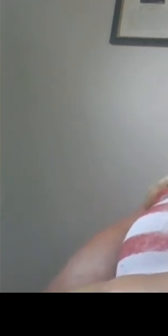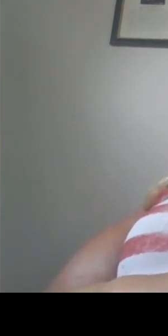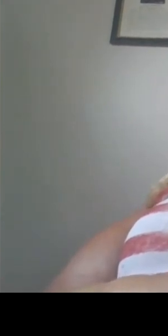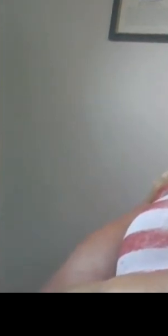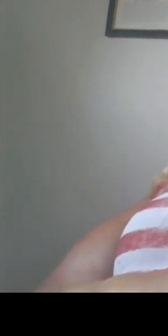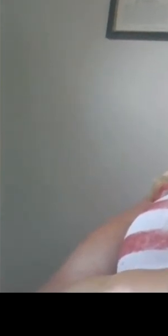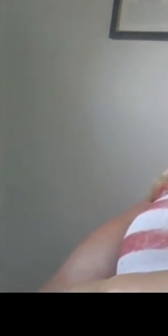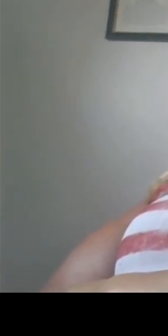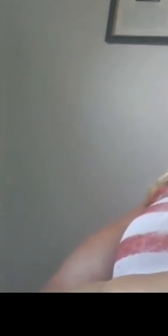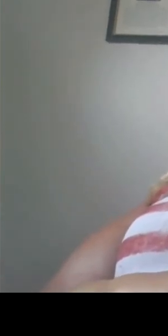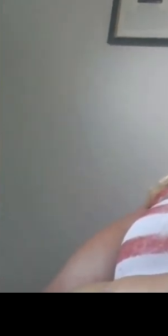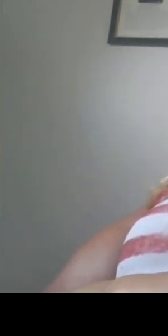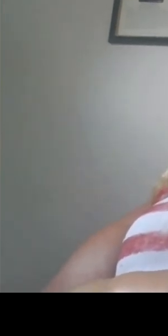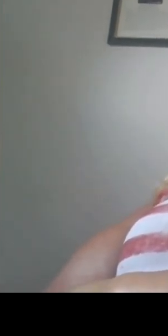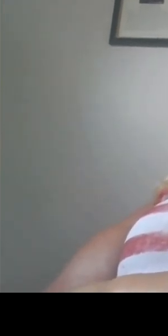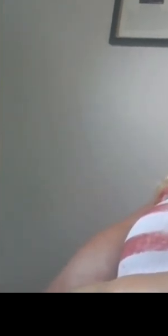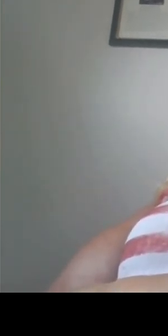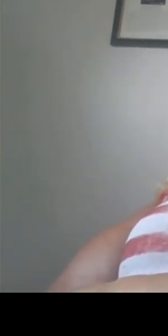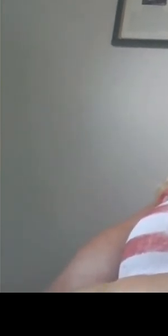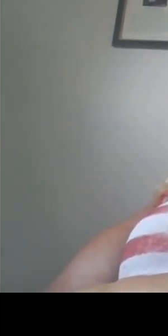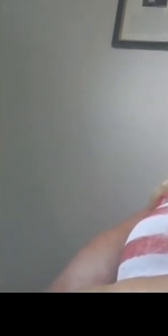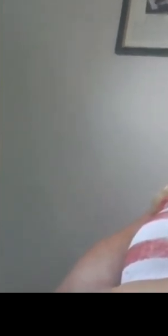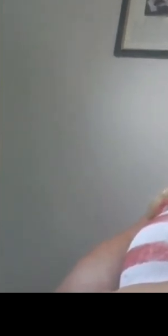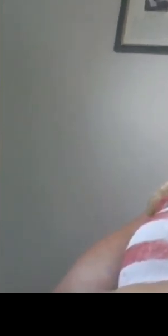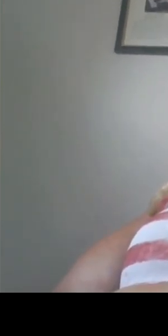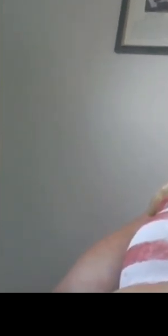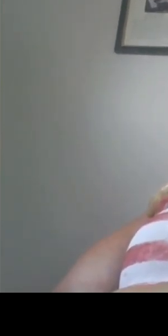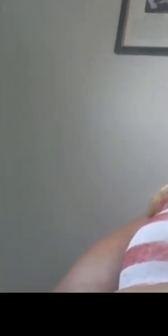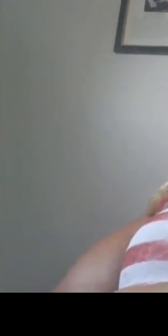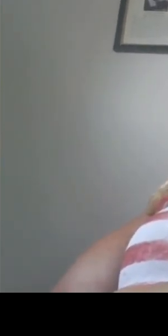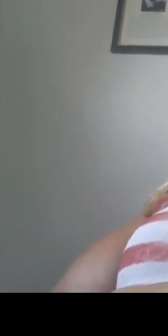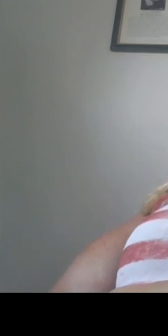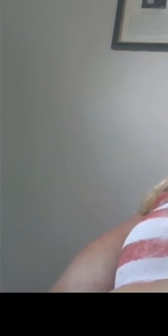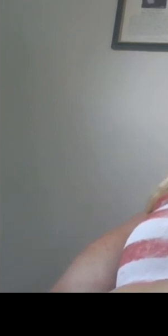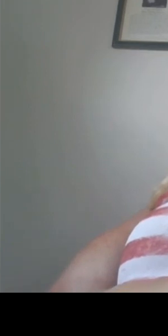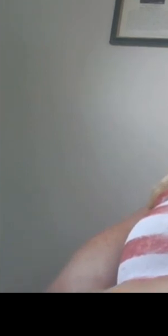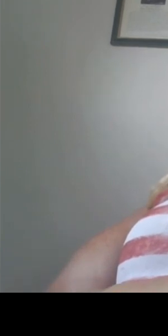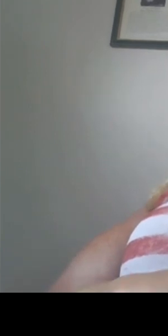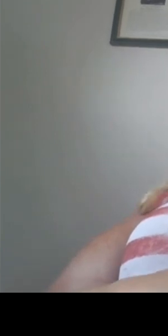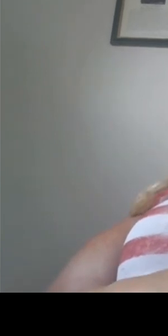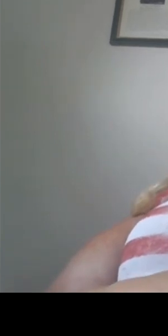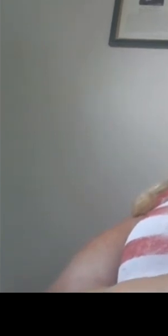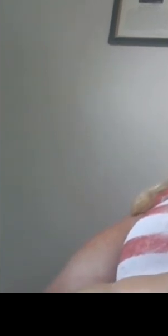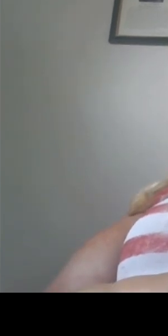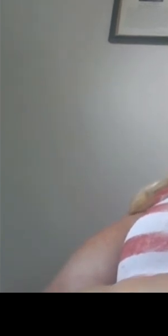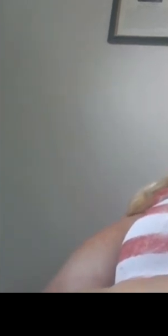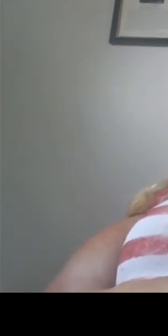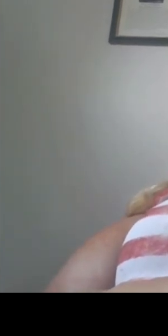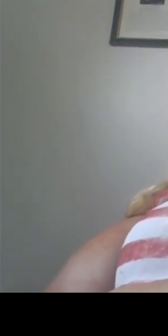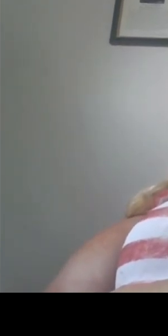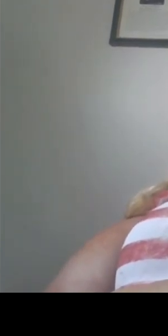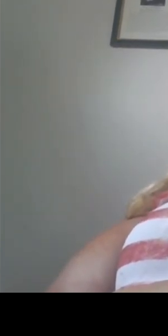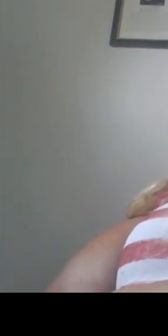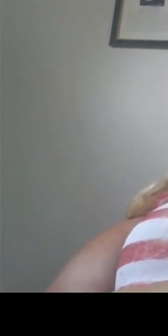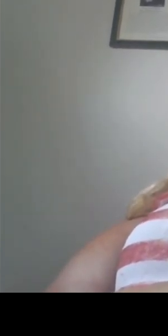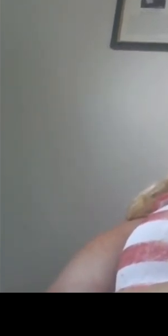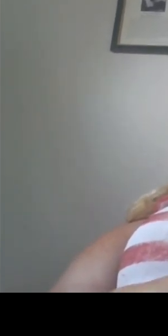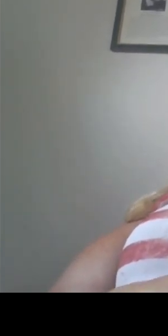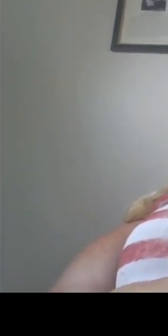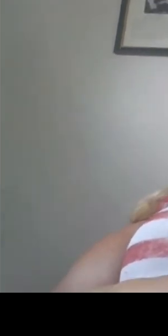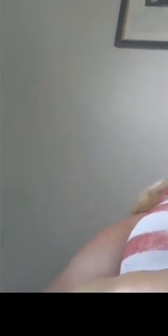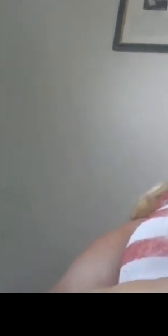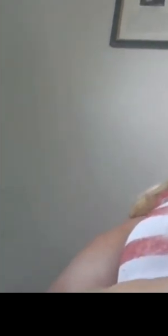you have to fill out that form, and that is available on the website as well. And again, I can help you access any of those